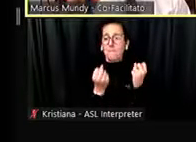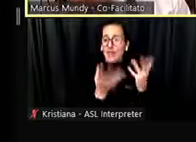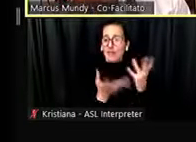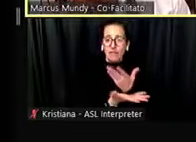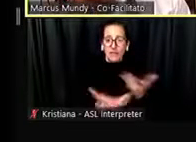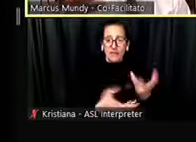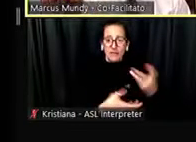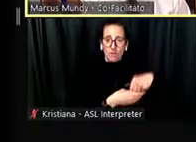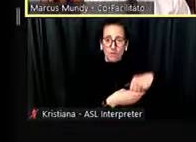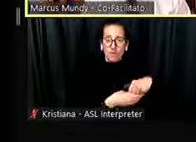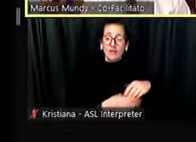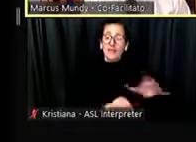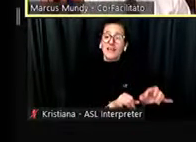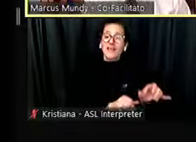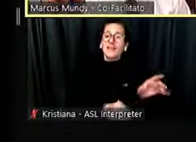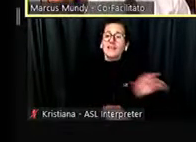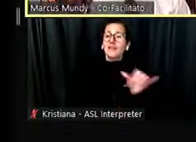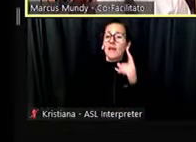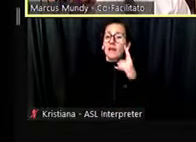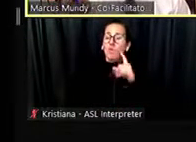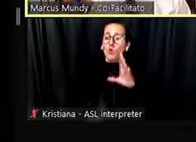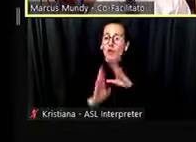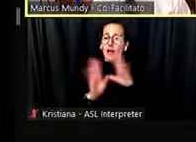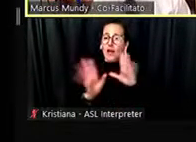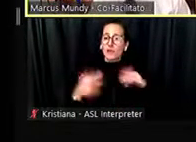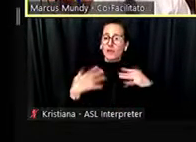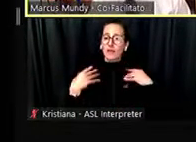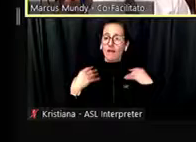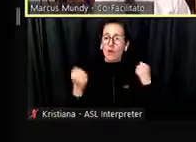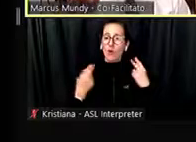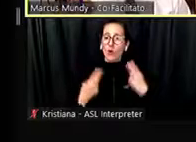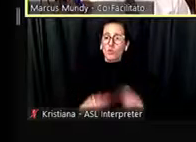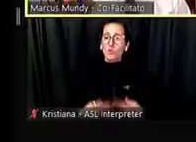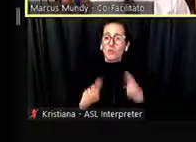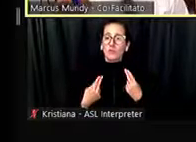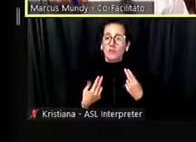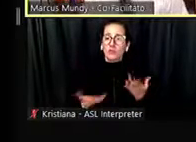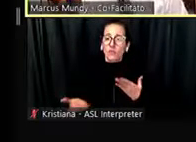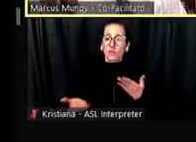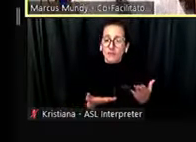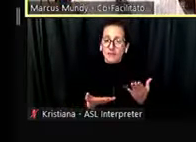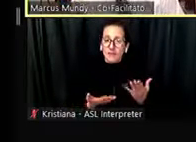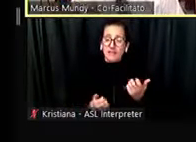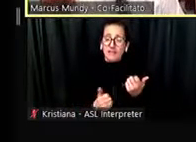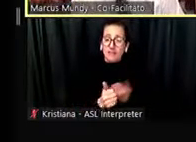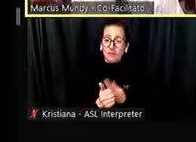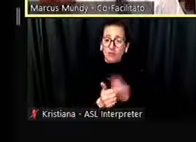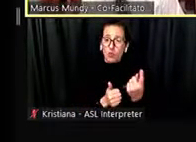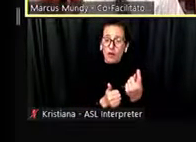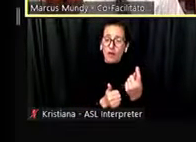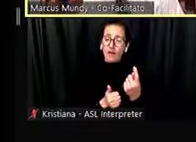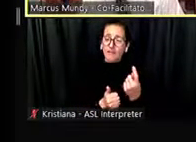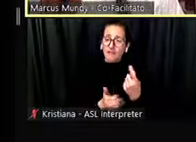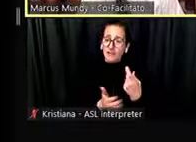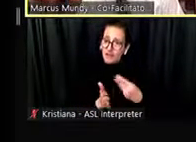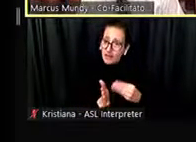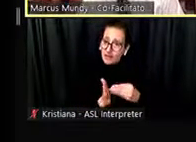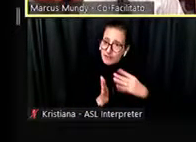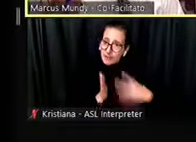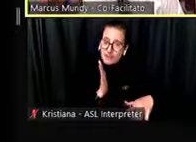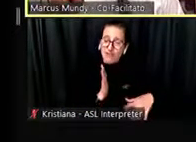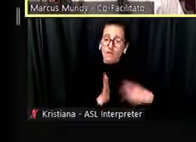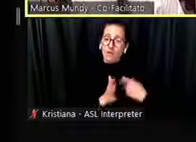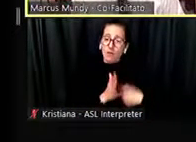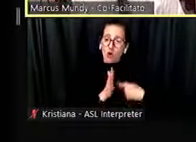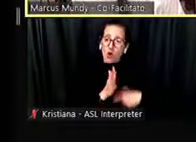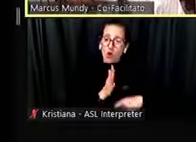services. Housing is a big chunk. Public health is a big chunk. Human services are a big chunk, but there's a lot of other pieces that go in there